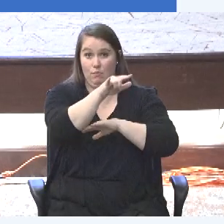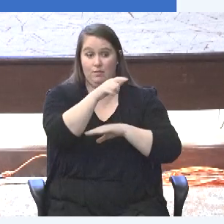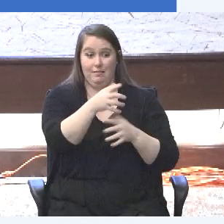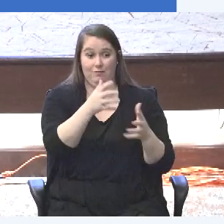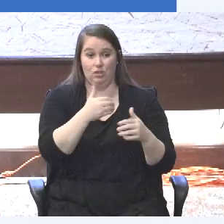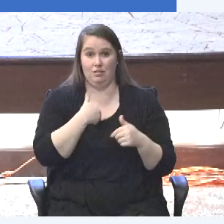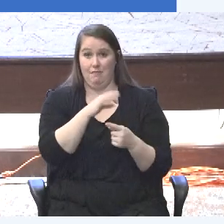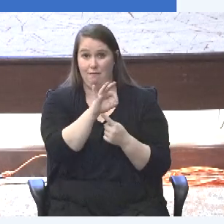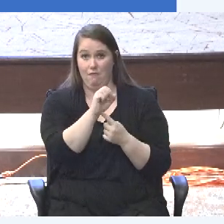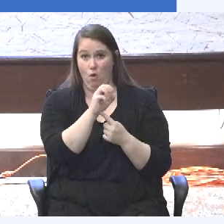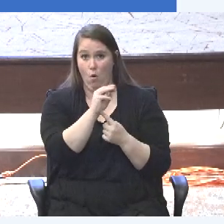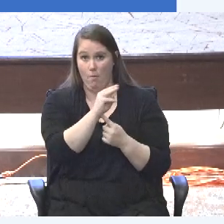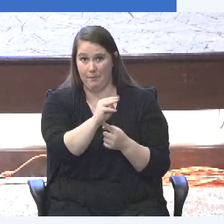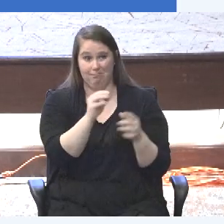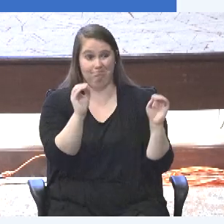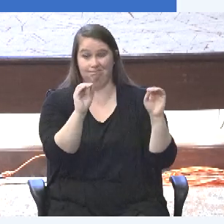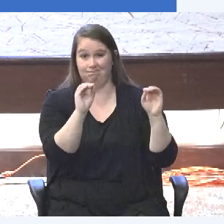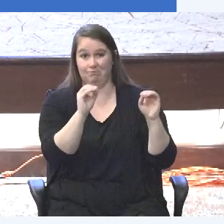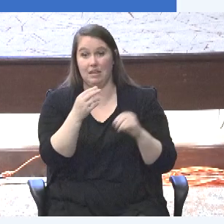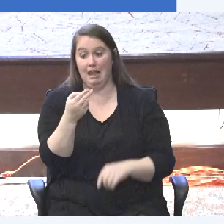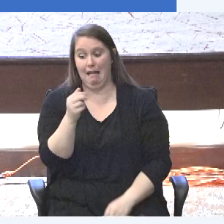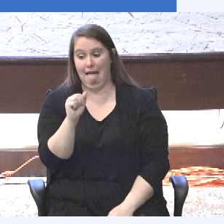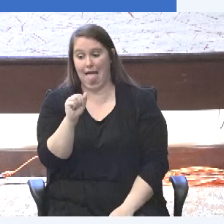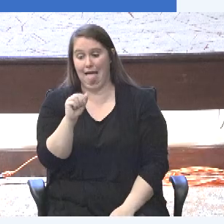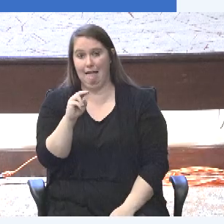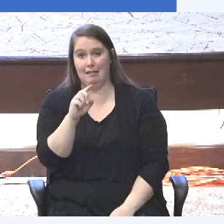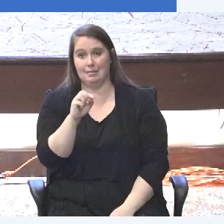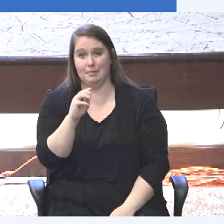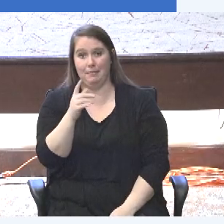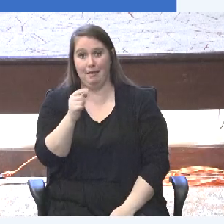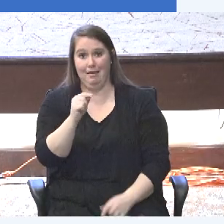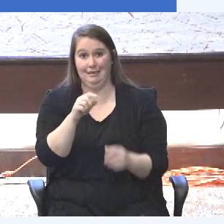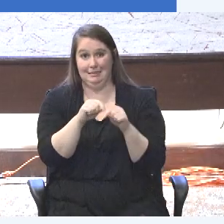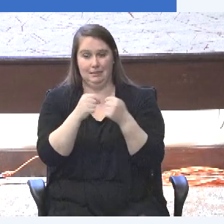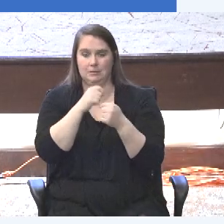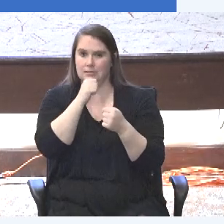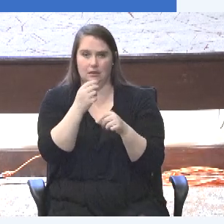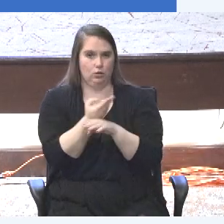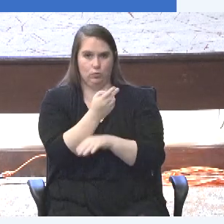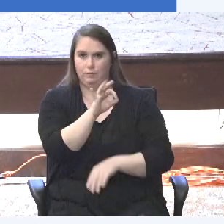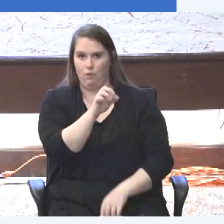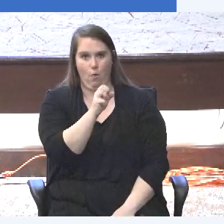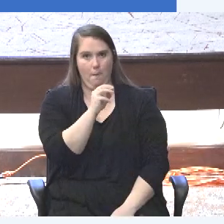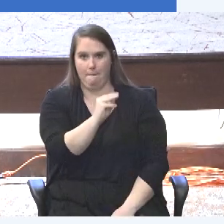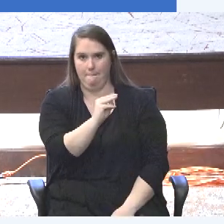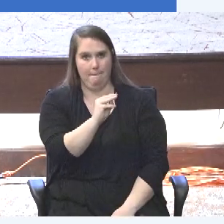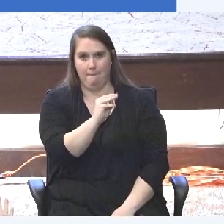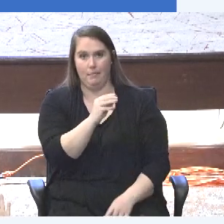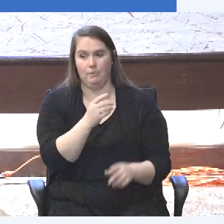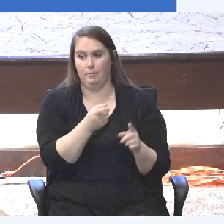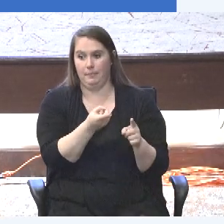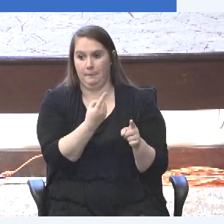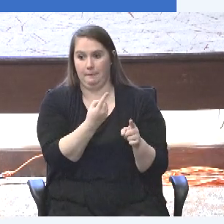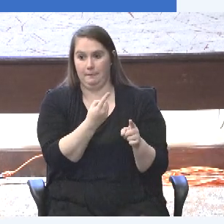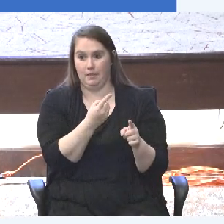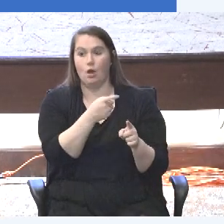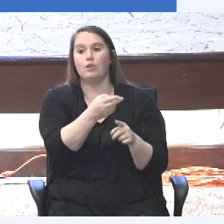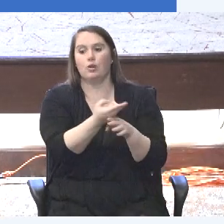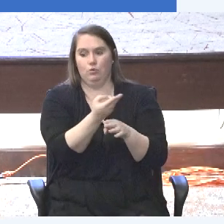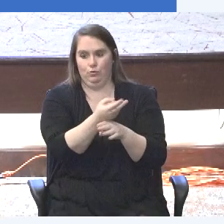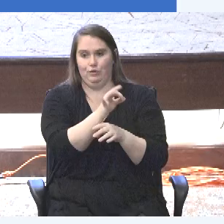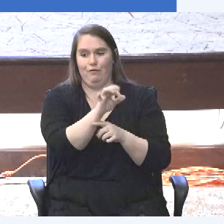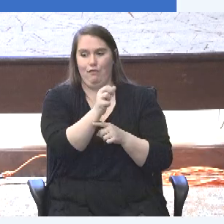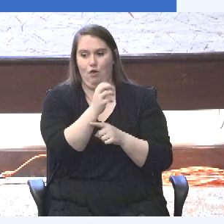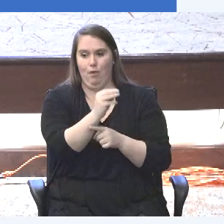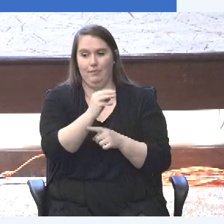PFAS-containing foam. Our hazmat teams do not use PFAS-containing foam. One of the few in the country that have led this effort, so something we should be proud of. If